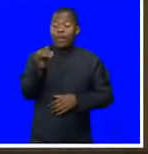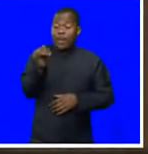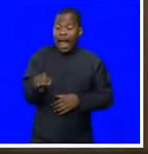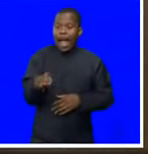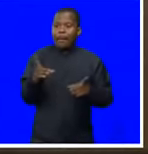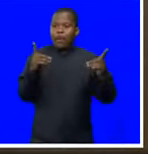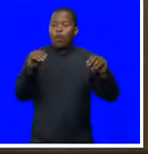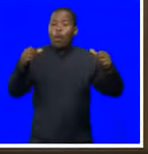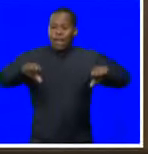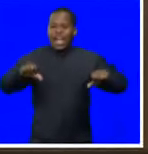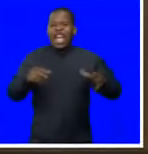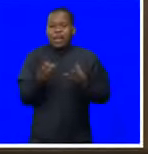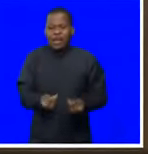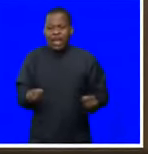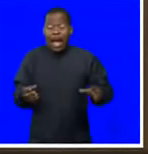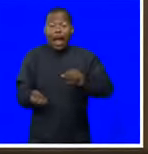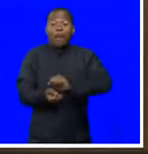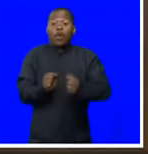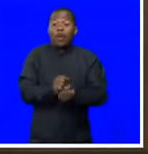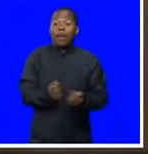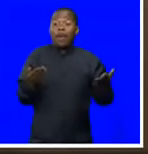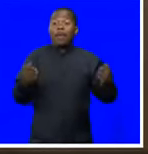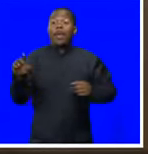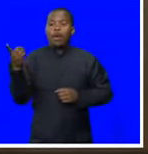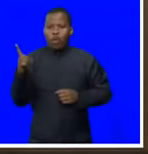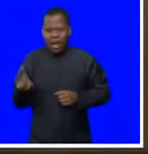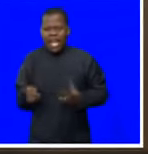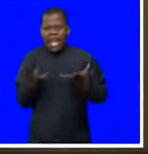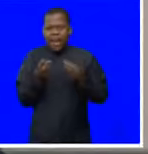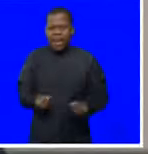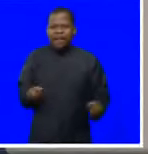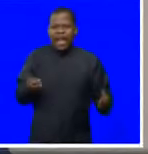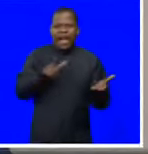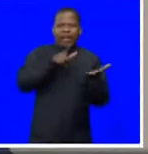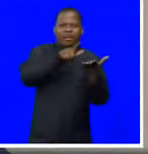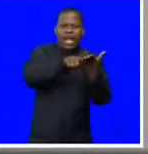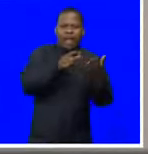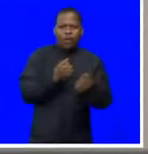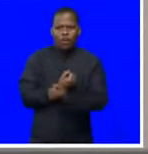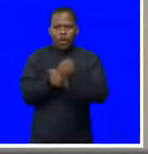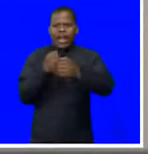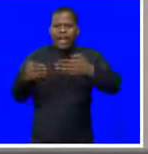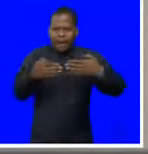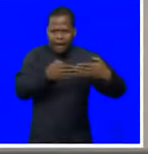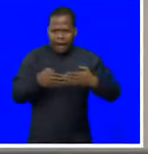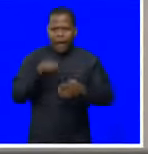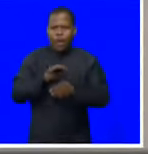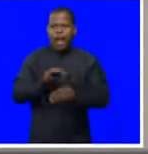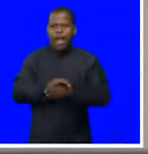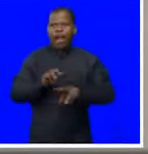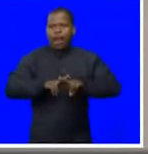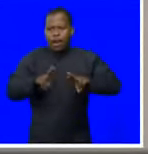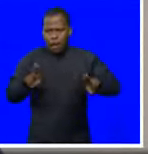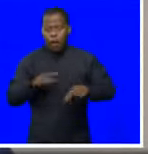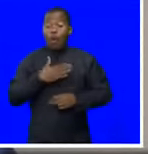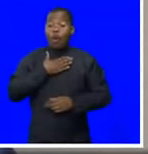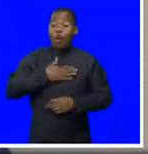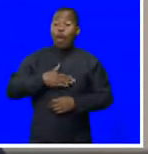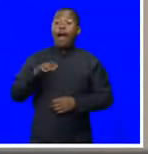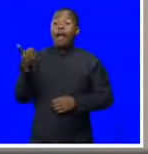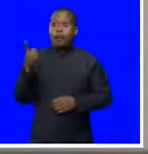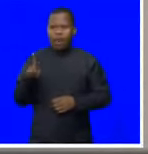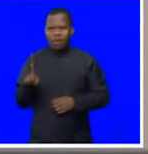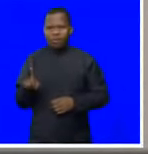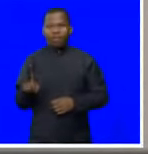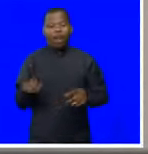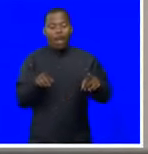tifake ikhathi ukuthi abantwana abakhona kufinyelela emthethweni. We want to have a one-stop shop. We had here in Swaziland